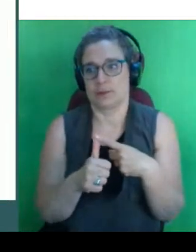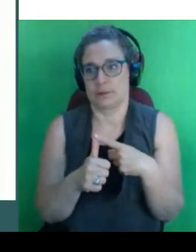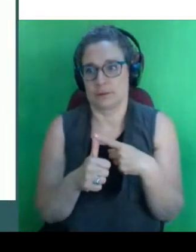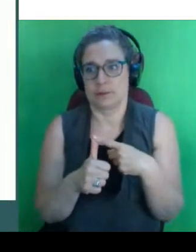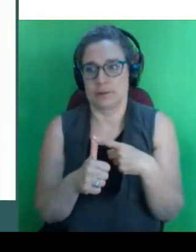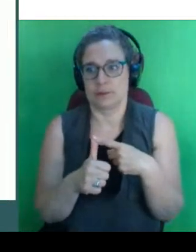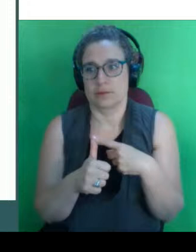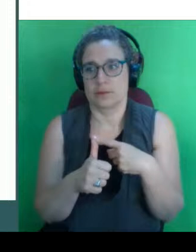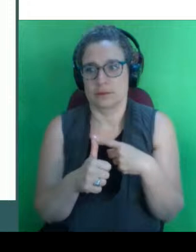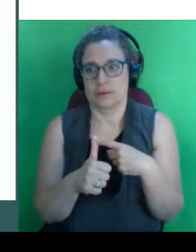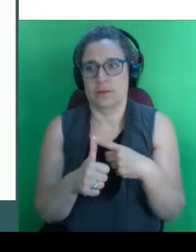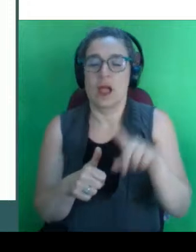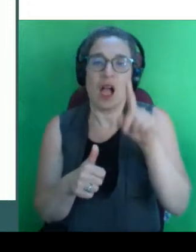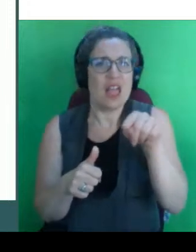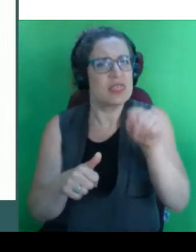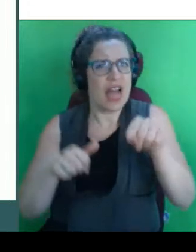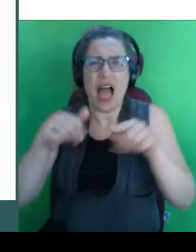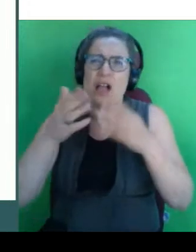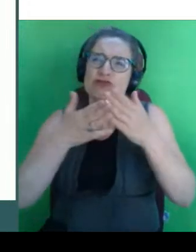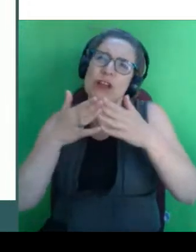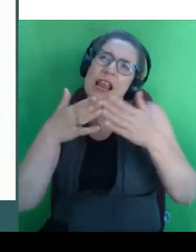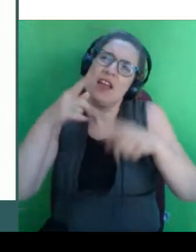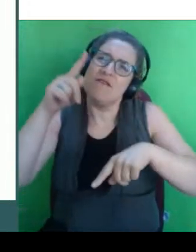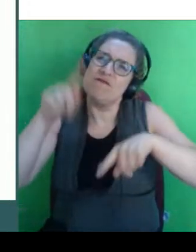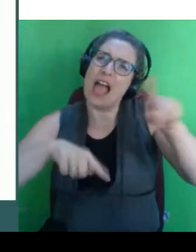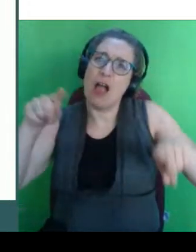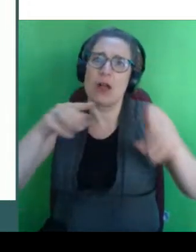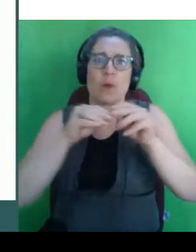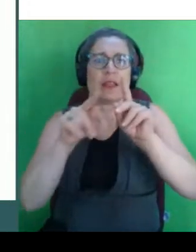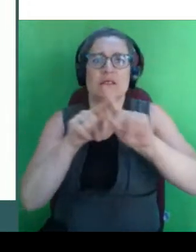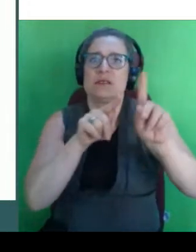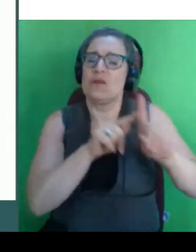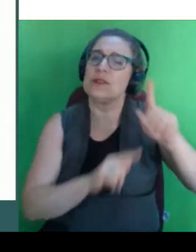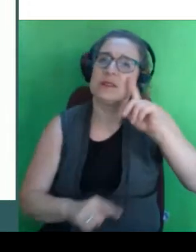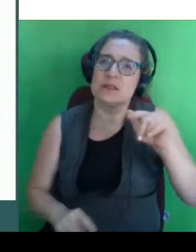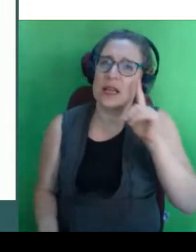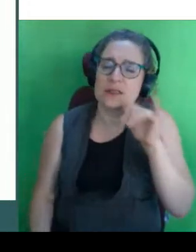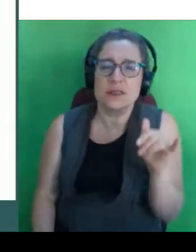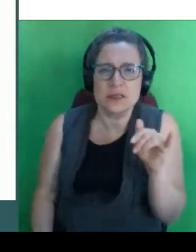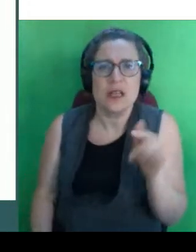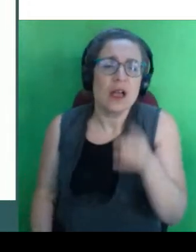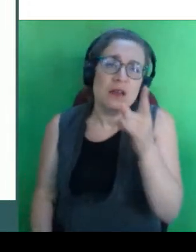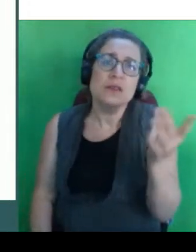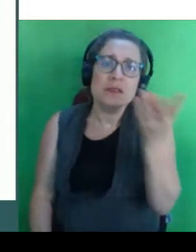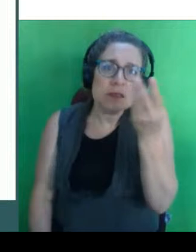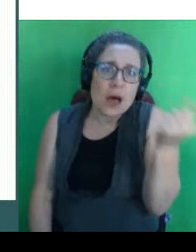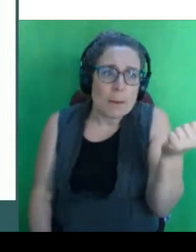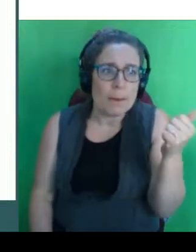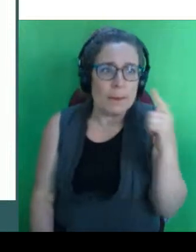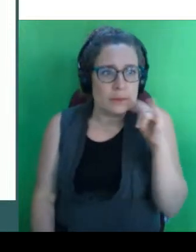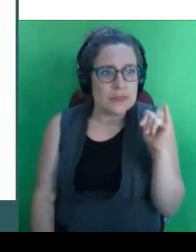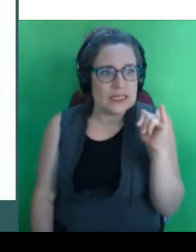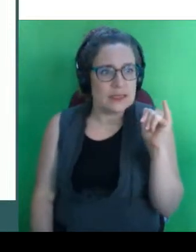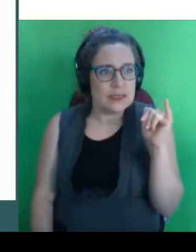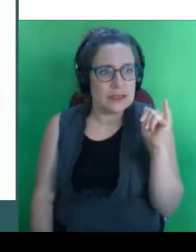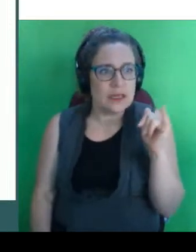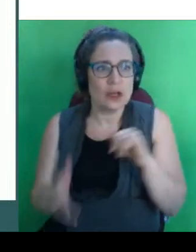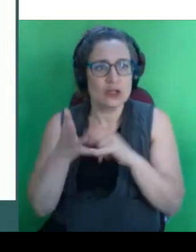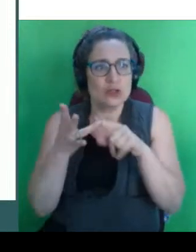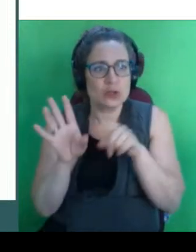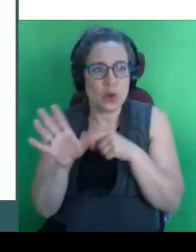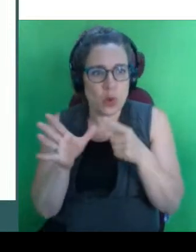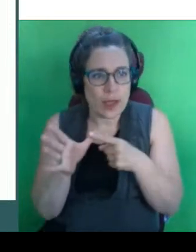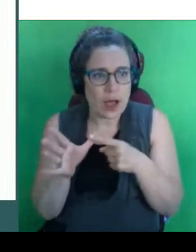vary between the different tests, and some tests such as soya and wheat, you